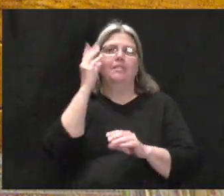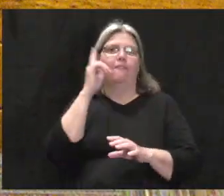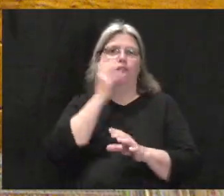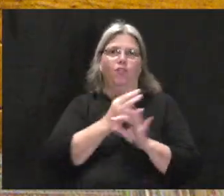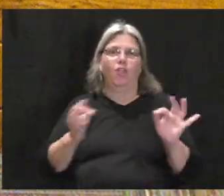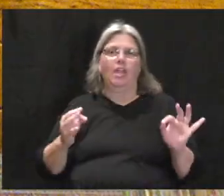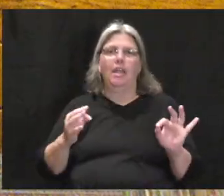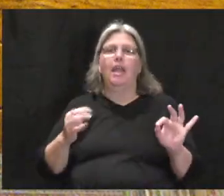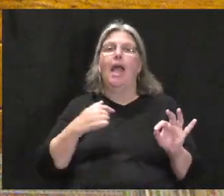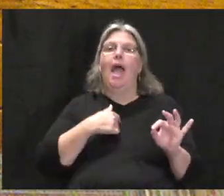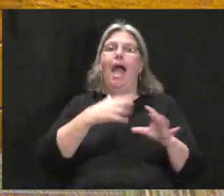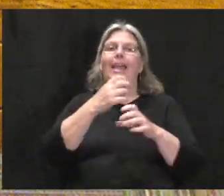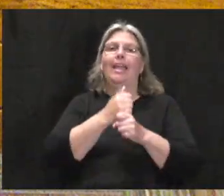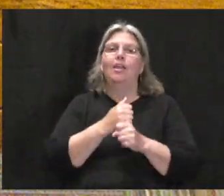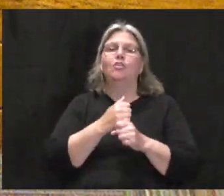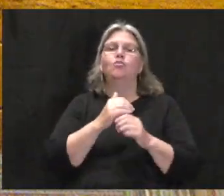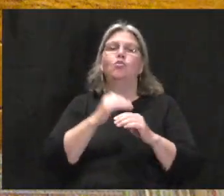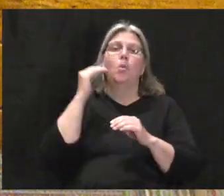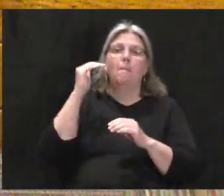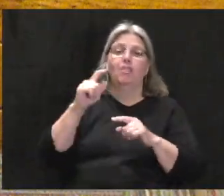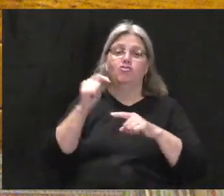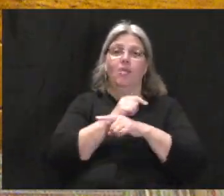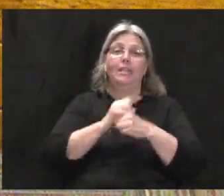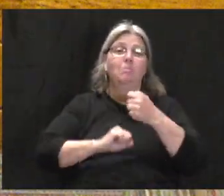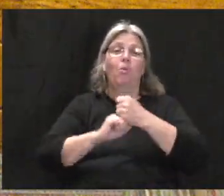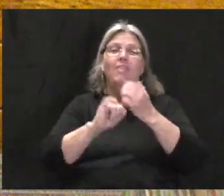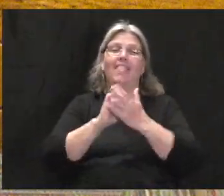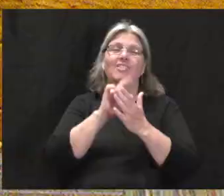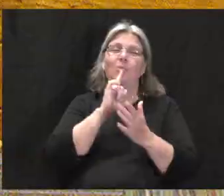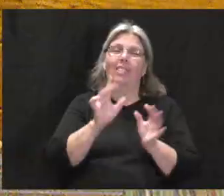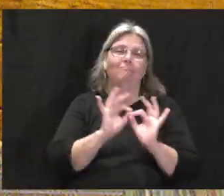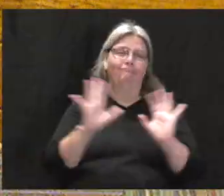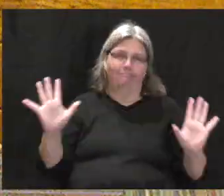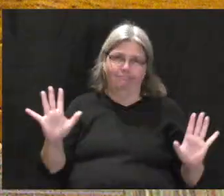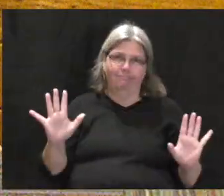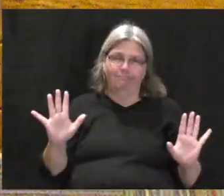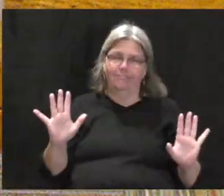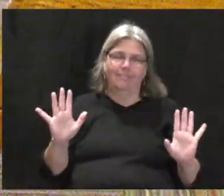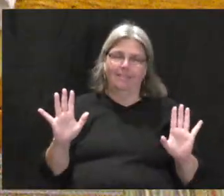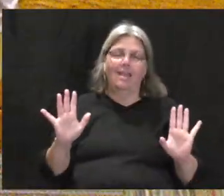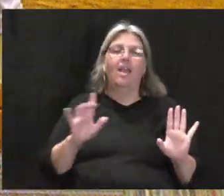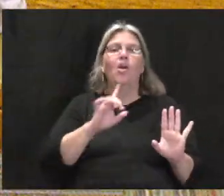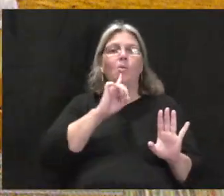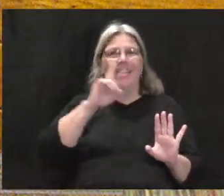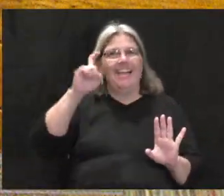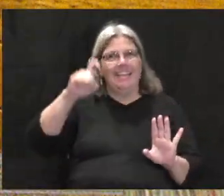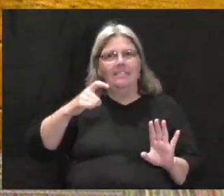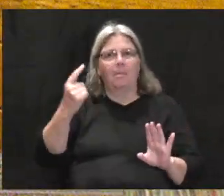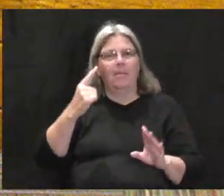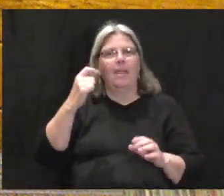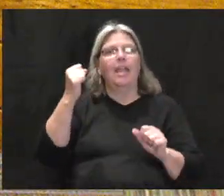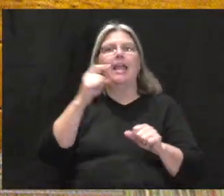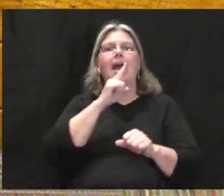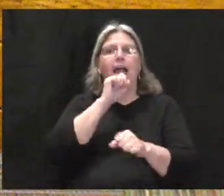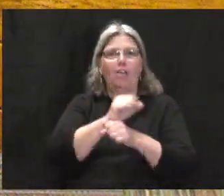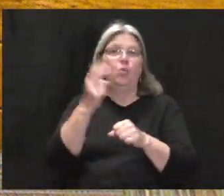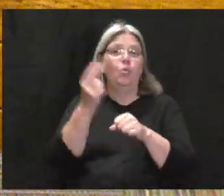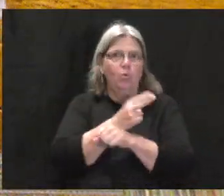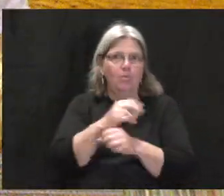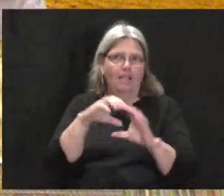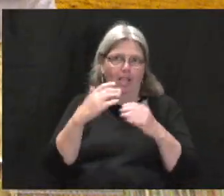is, you don't learn how to talk to kids by talking to adults about how to talk to kids. So, getting